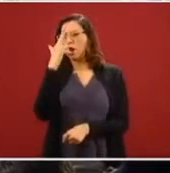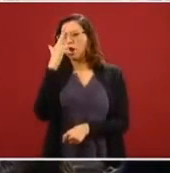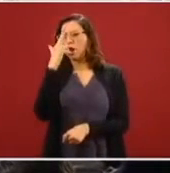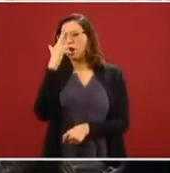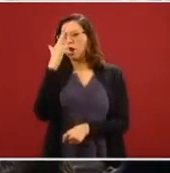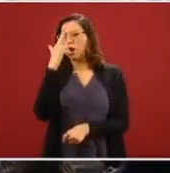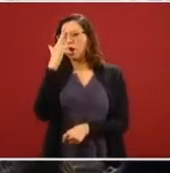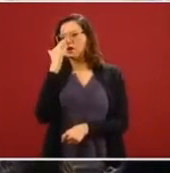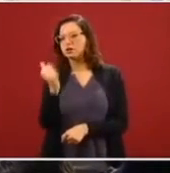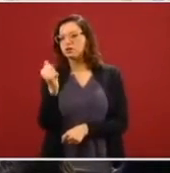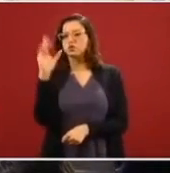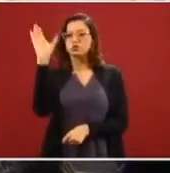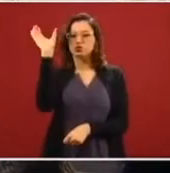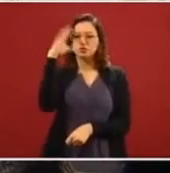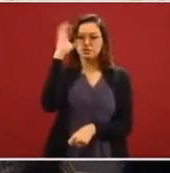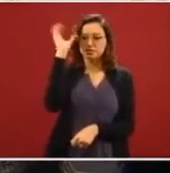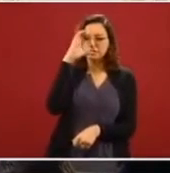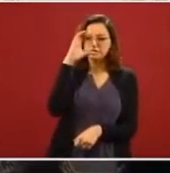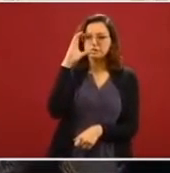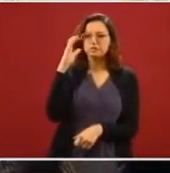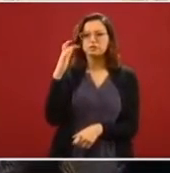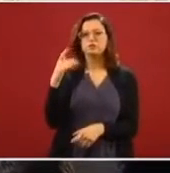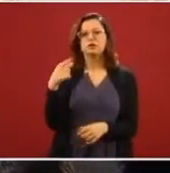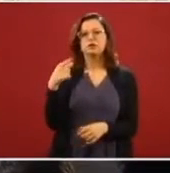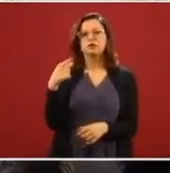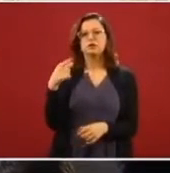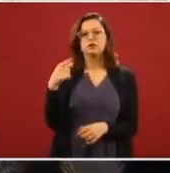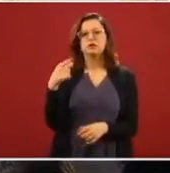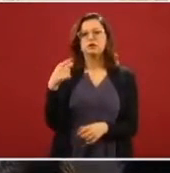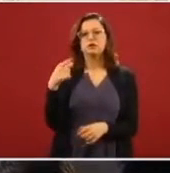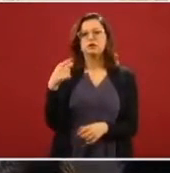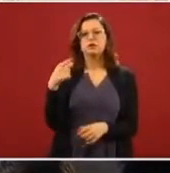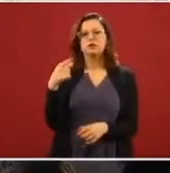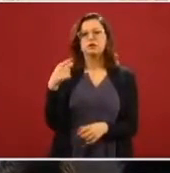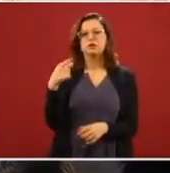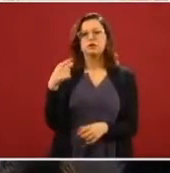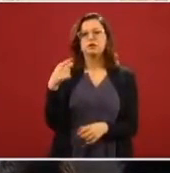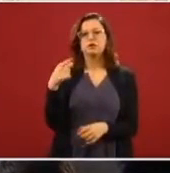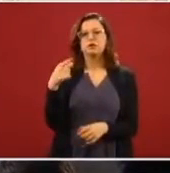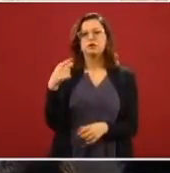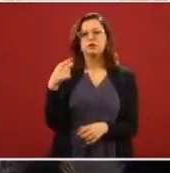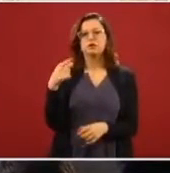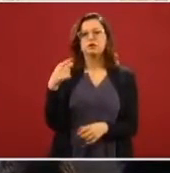scientific basis, se desvirtúan if it is